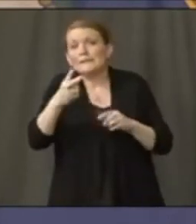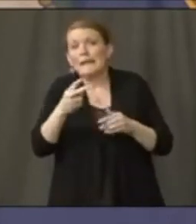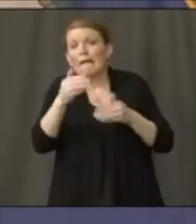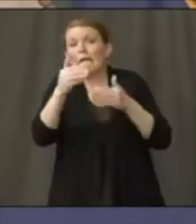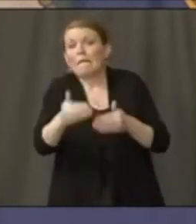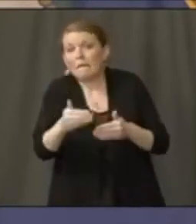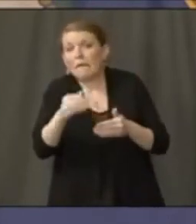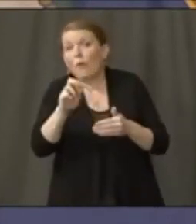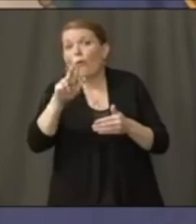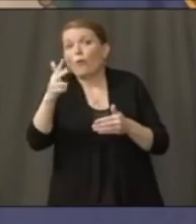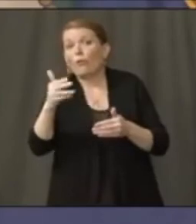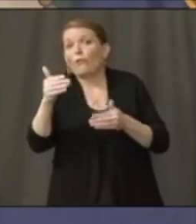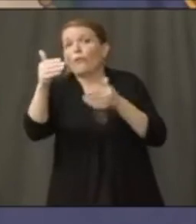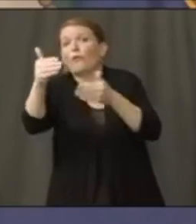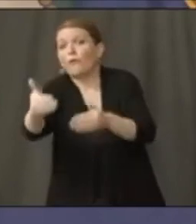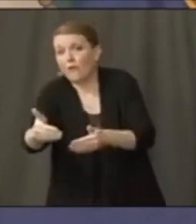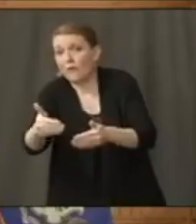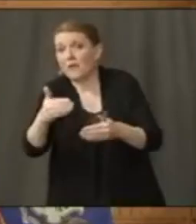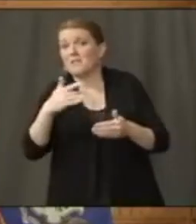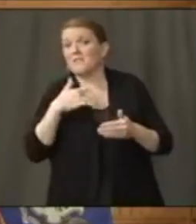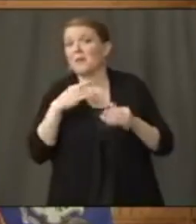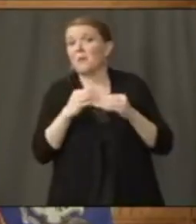News 12 Connecticut.